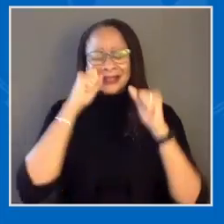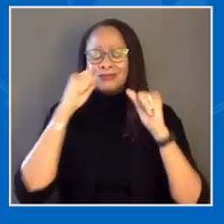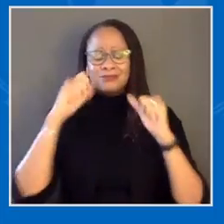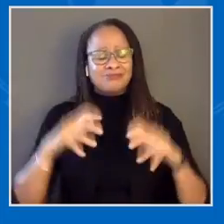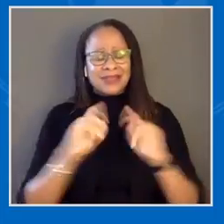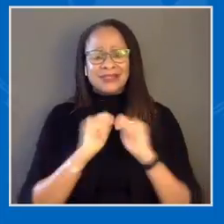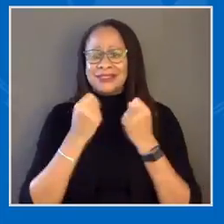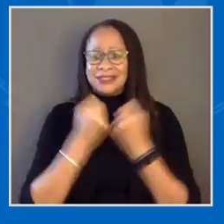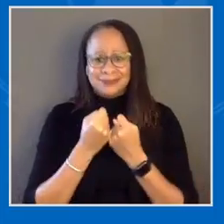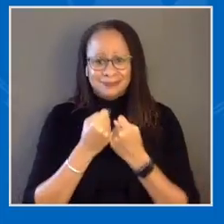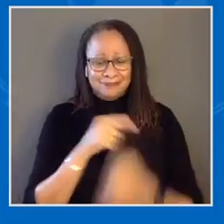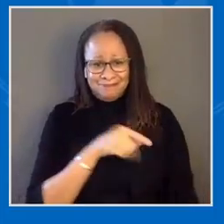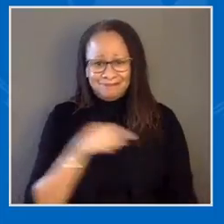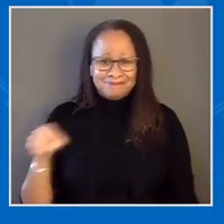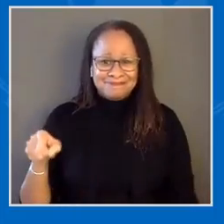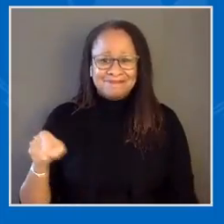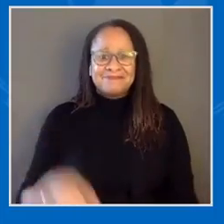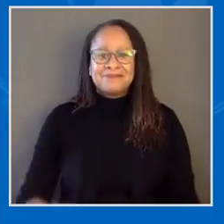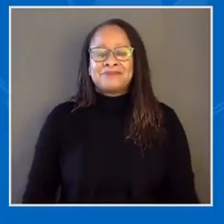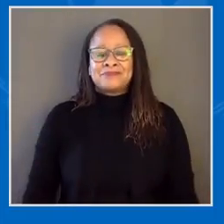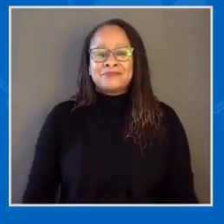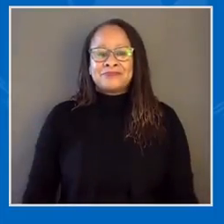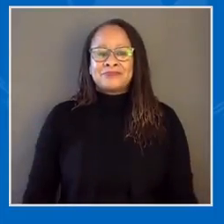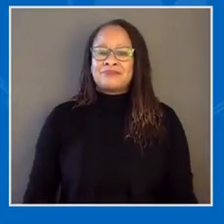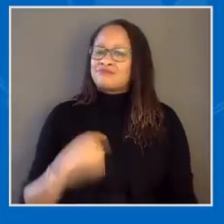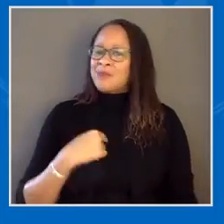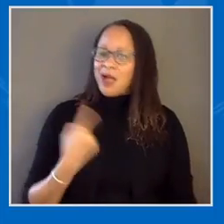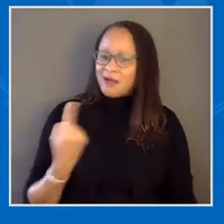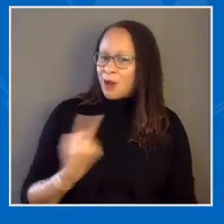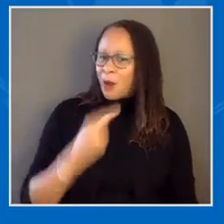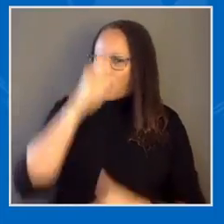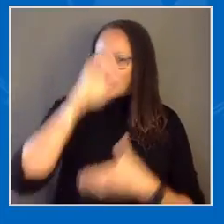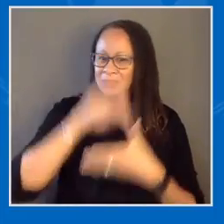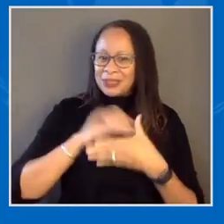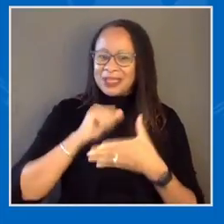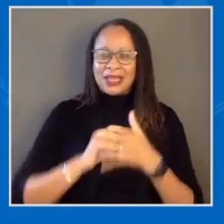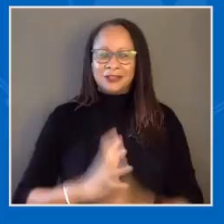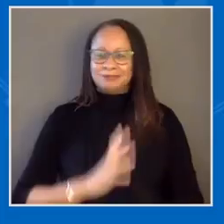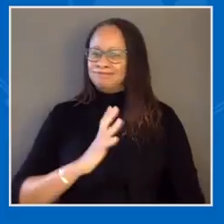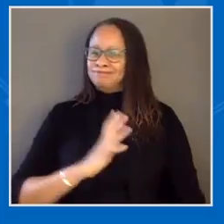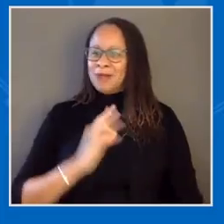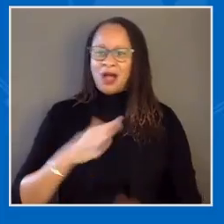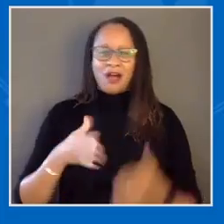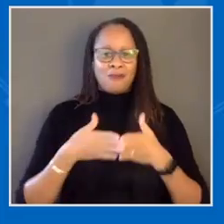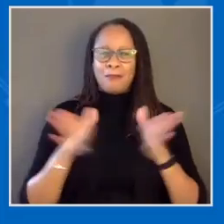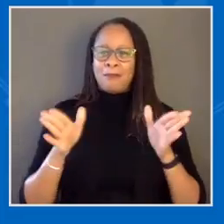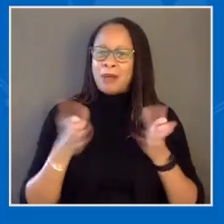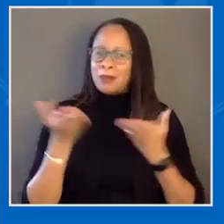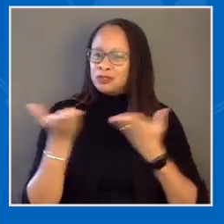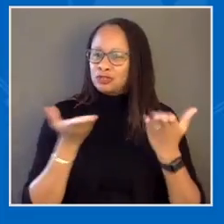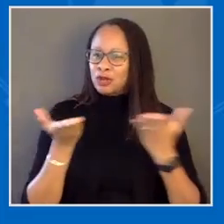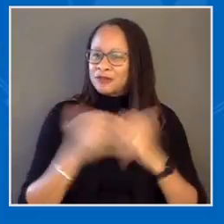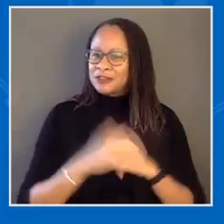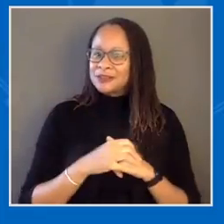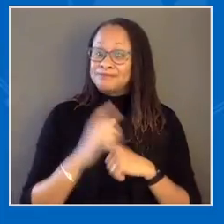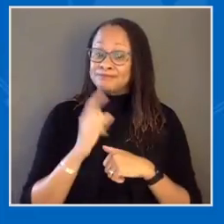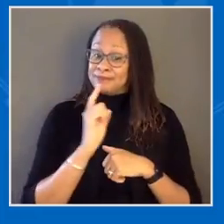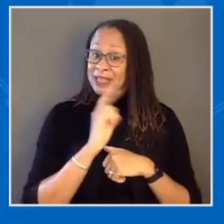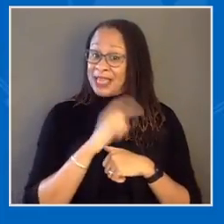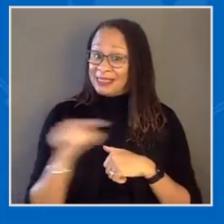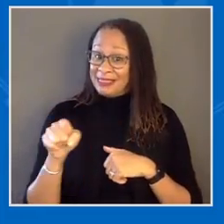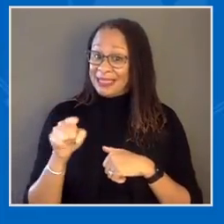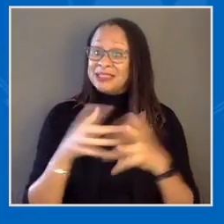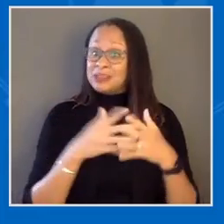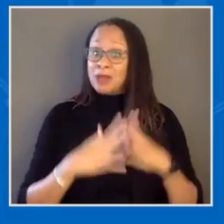team. I have always believed in the nobility of public service, and these Americans embody